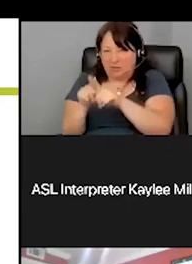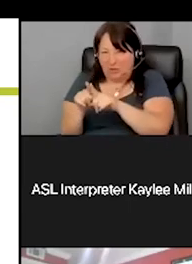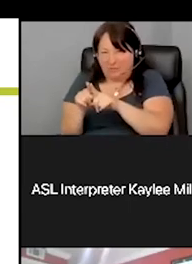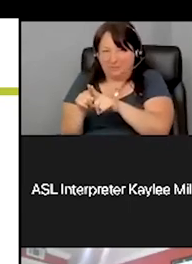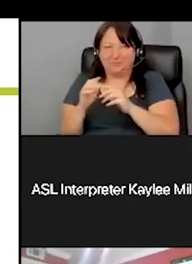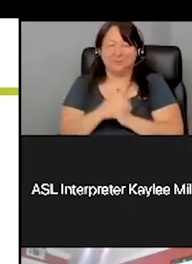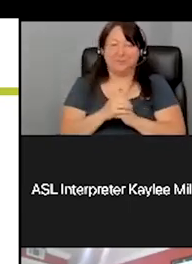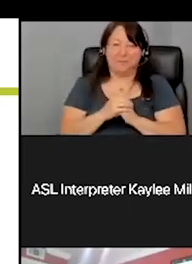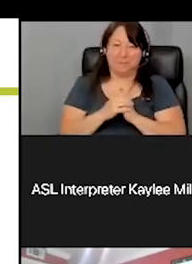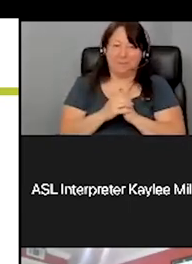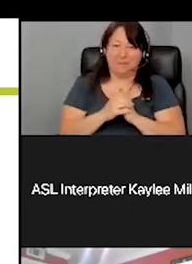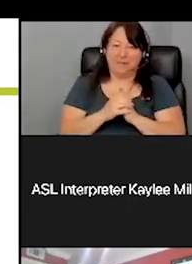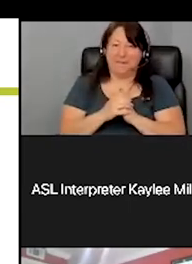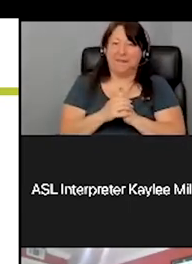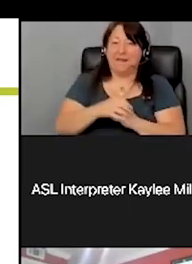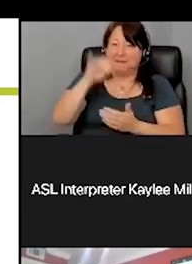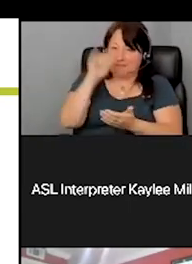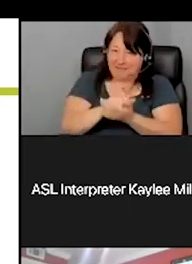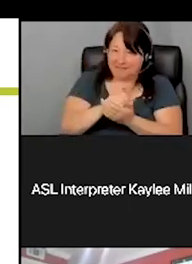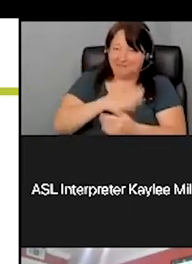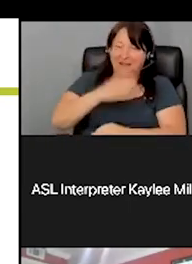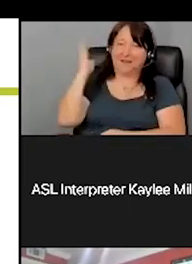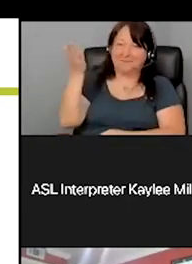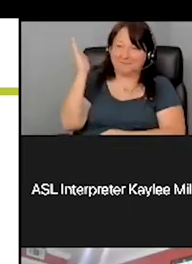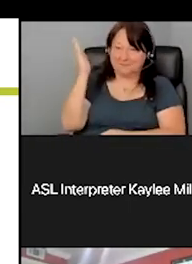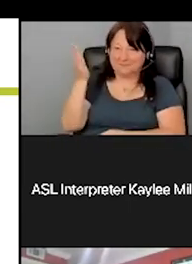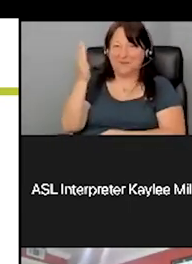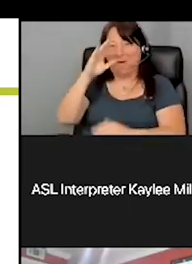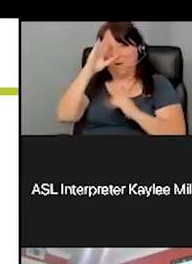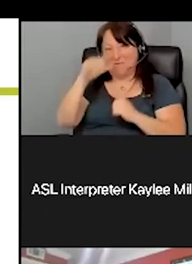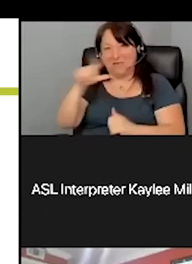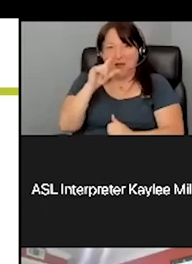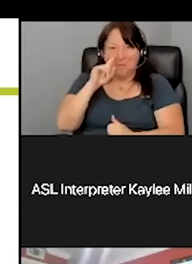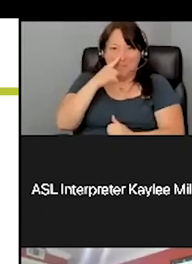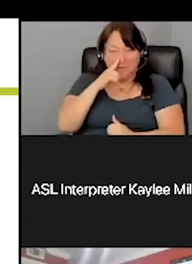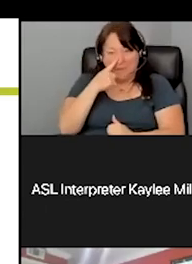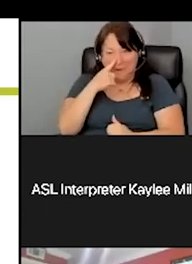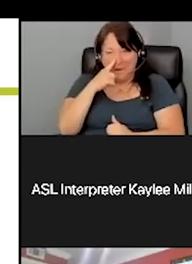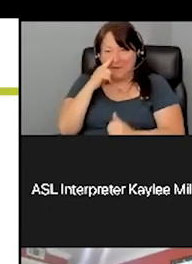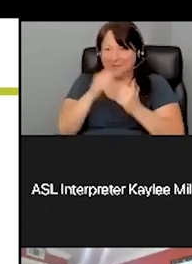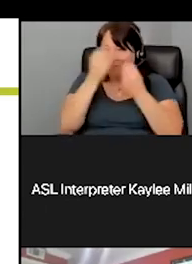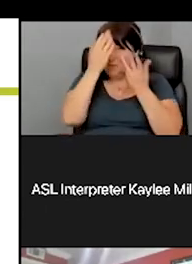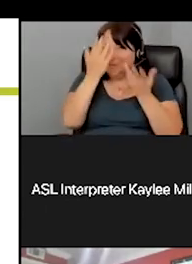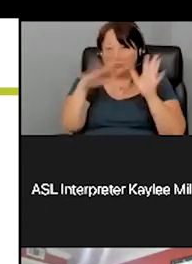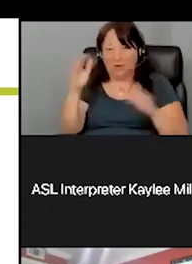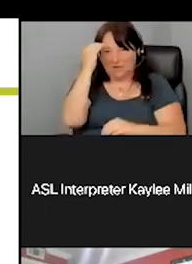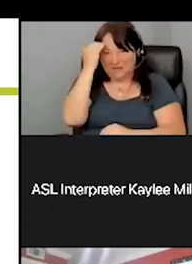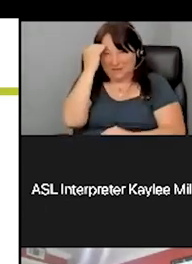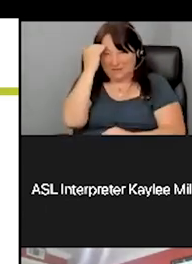that, that's what I got for you guys, and hopefully I didn't bore you with things you've already knew.